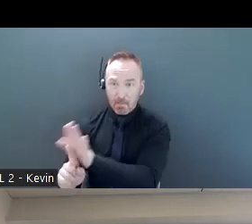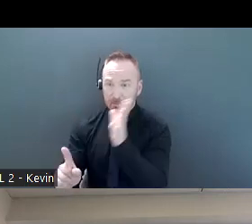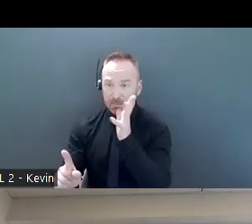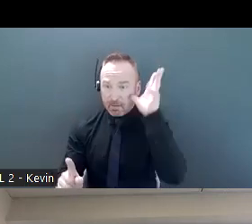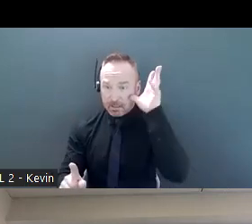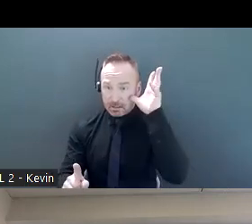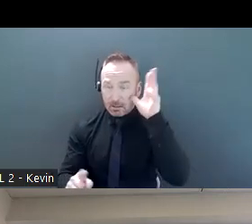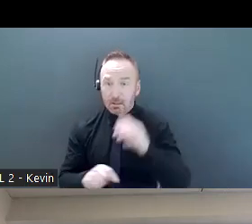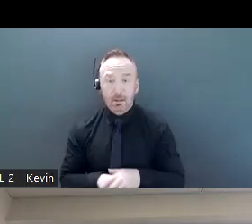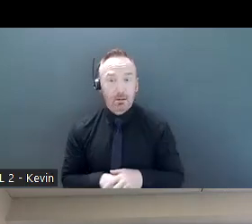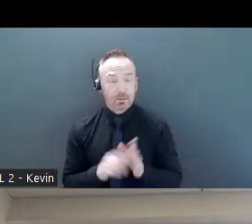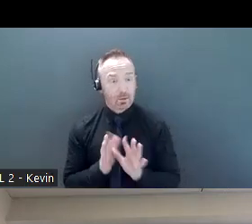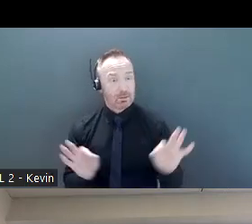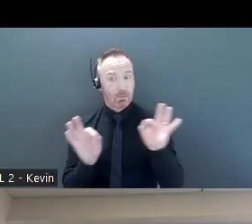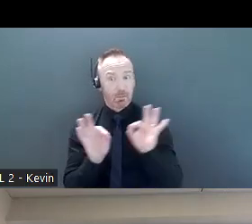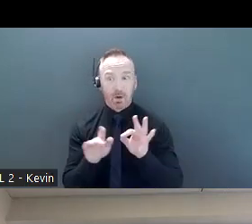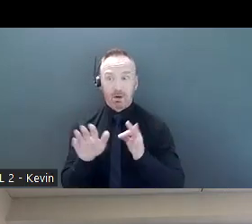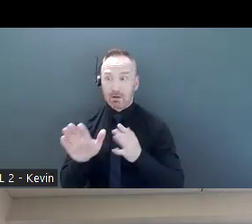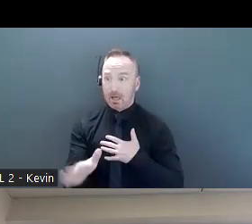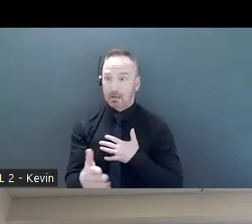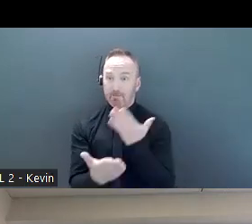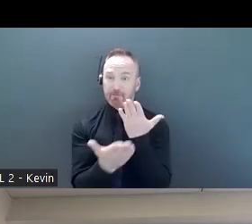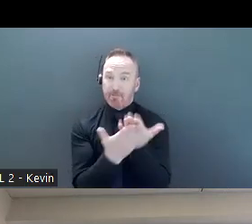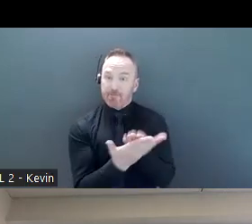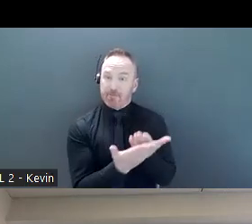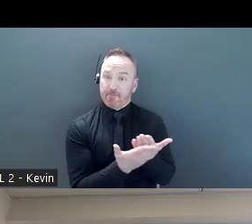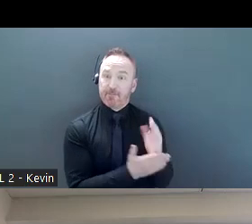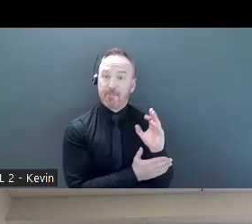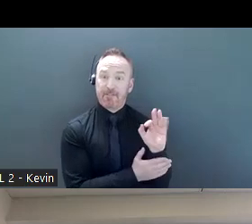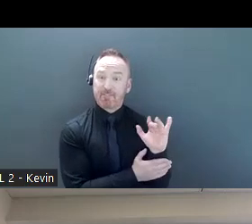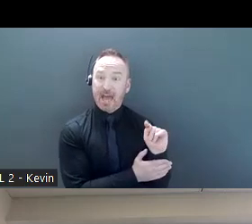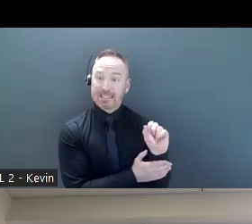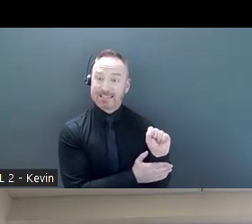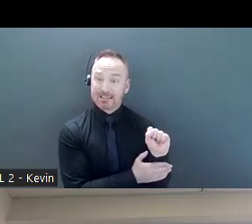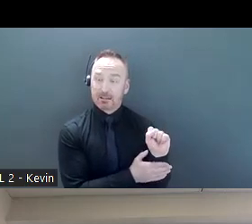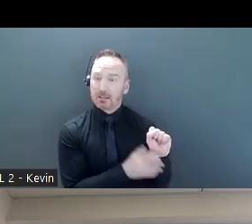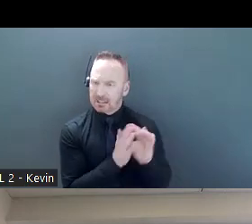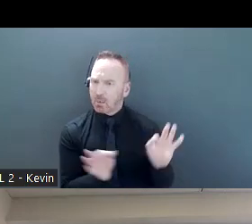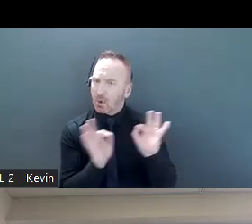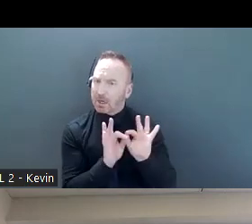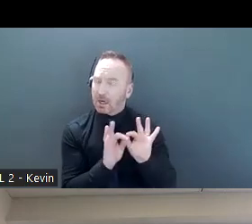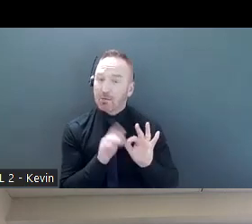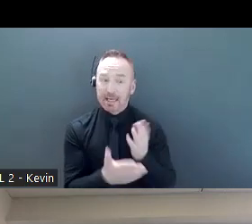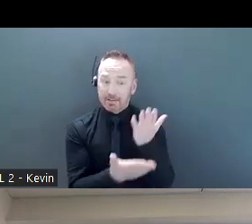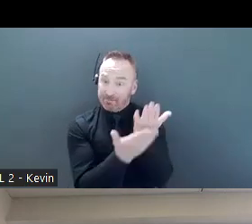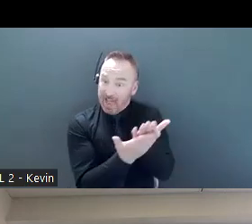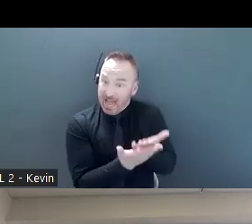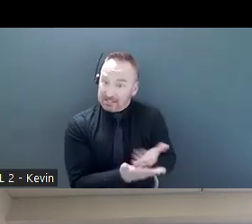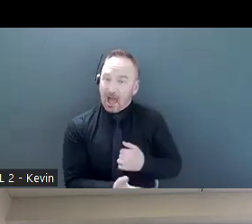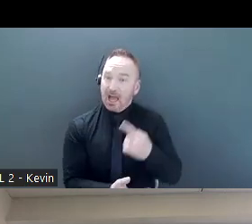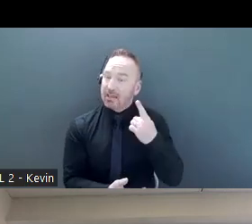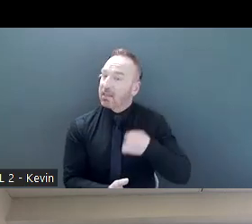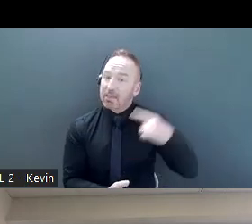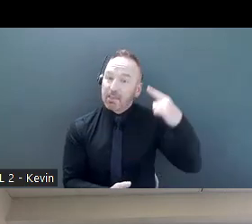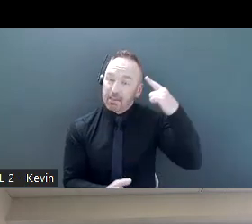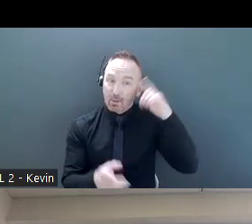matter. And when you think of facts, I think of text messaging, because there's a clear record of what's